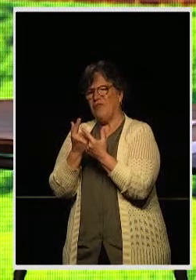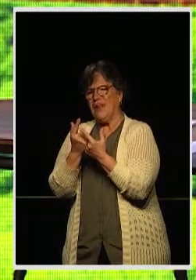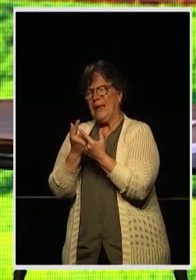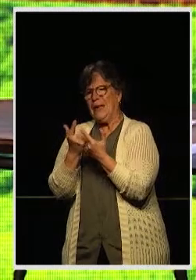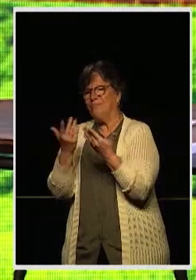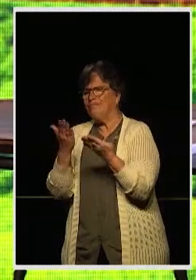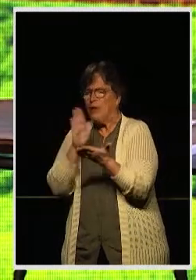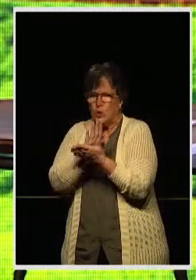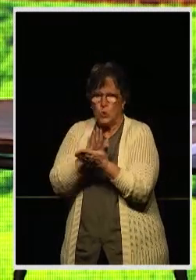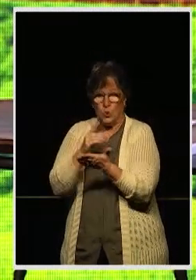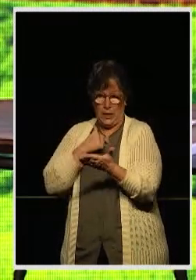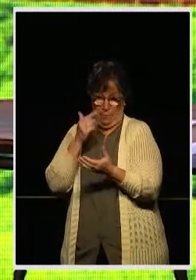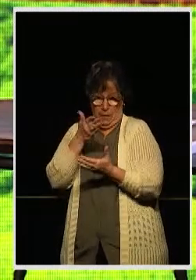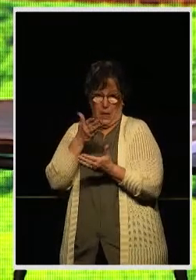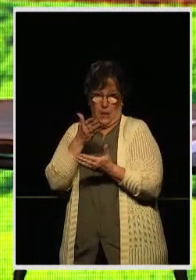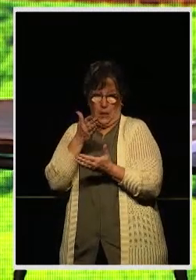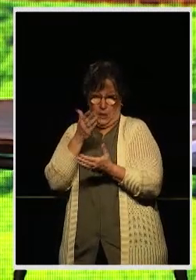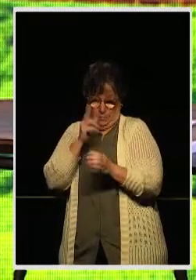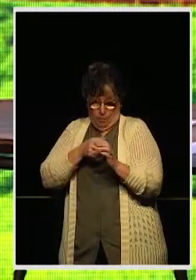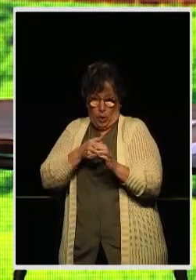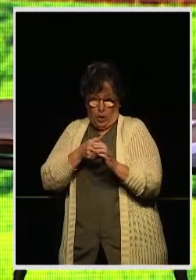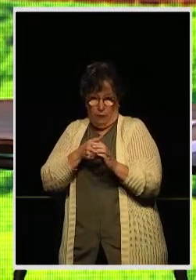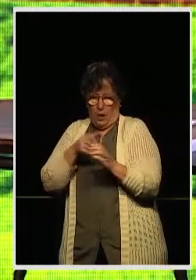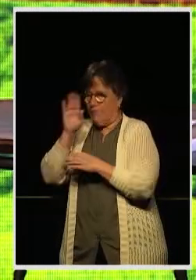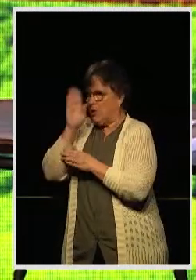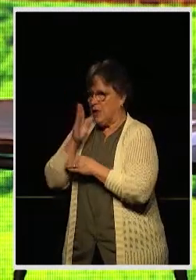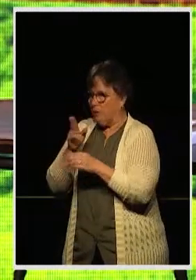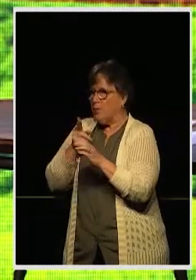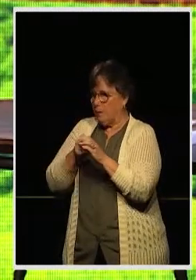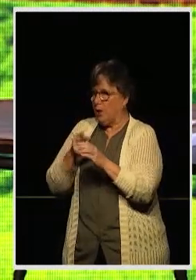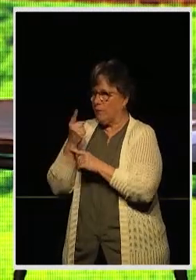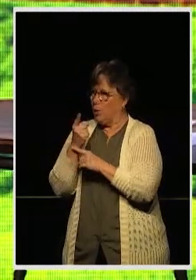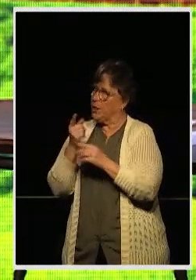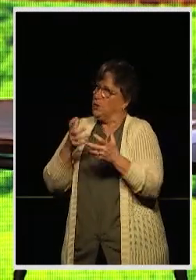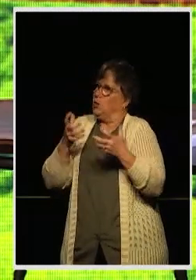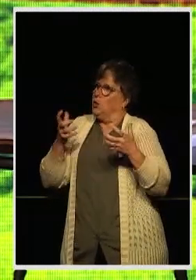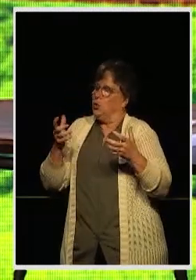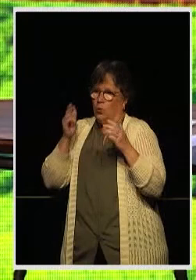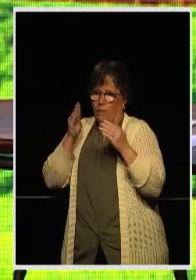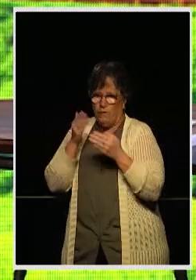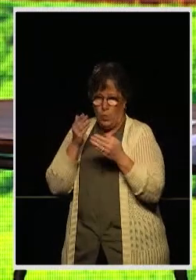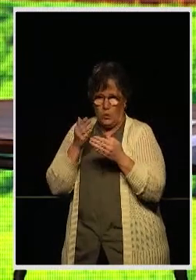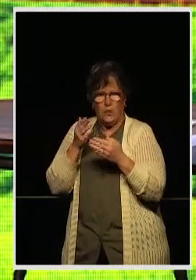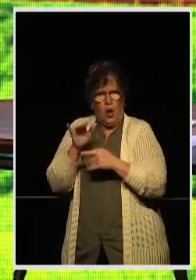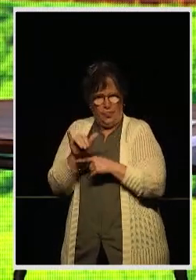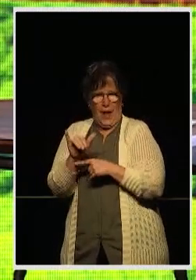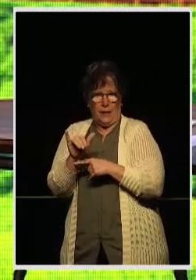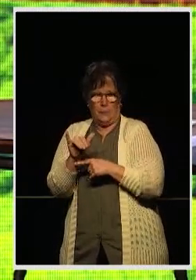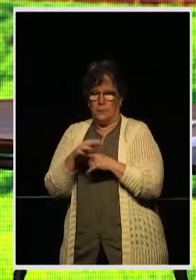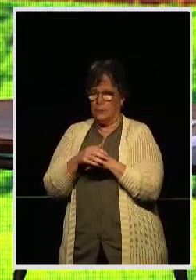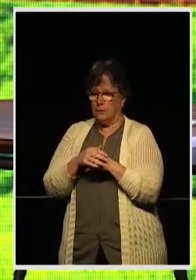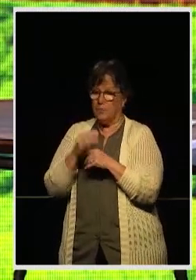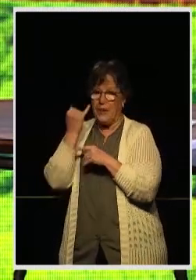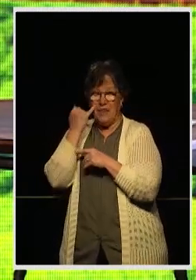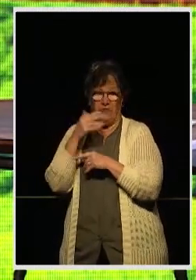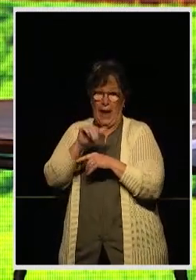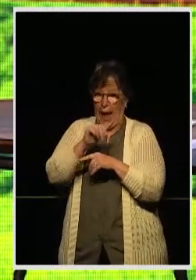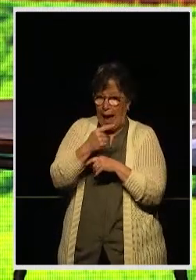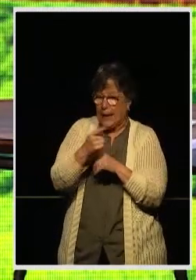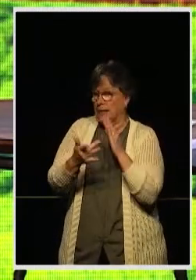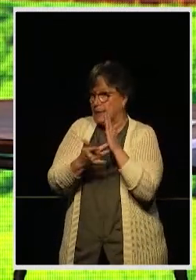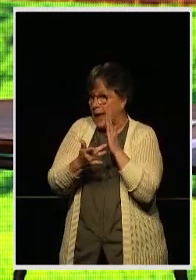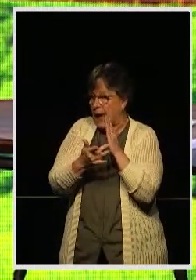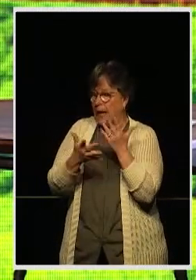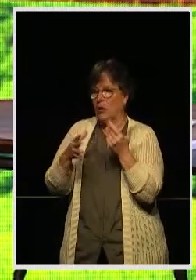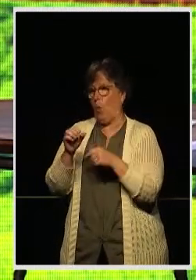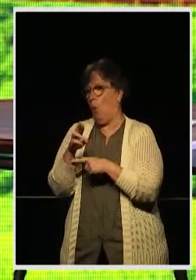of, never have I been a part of one that is as focused on that vehicle. Mm-hmm. And whether it's at AgriTech,